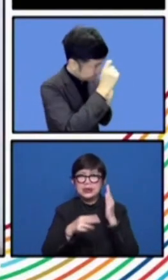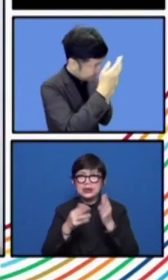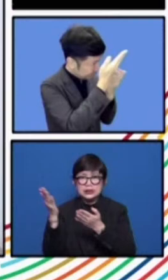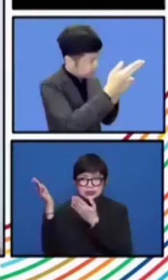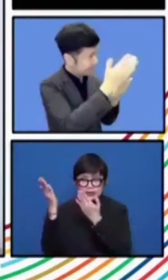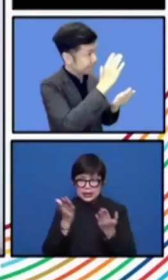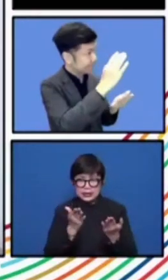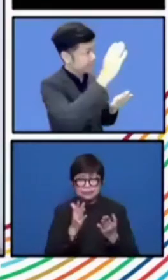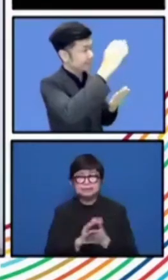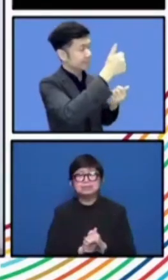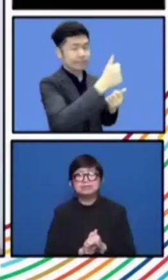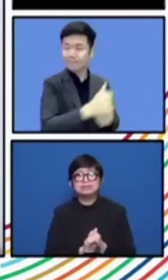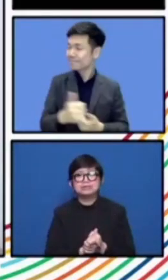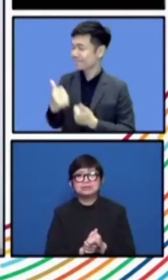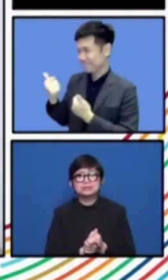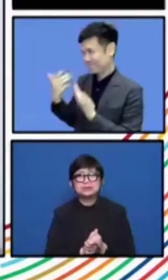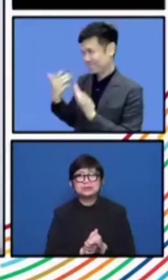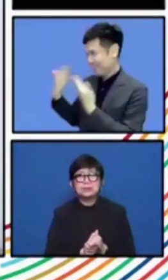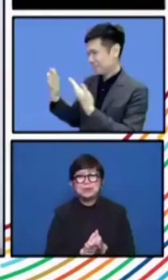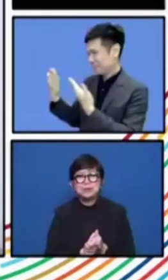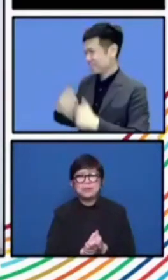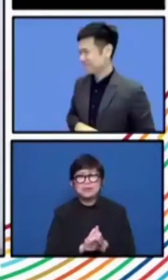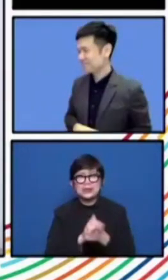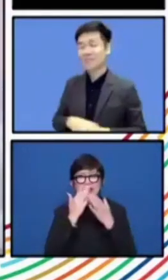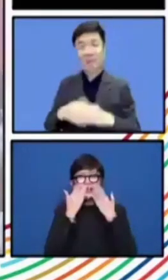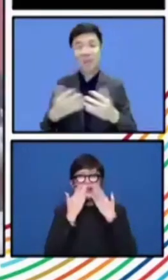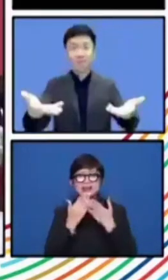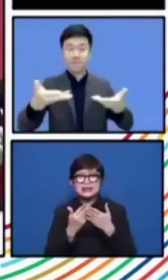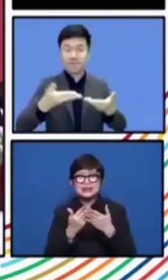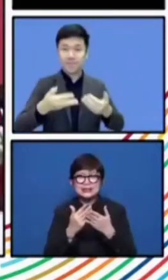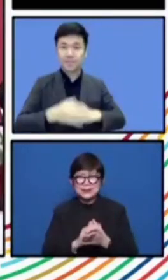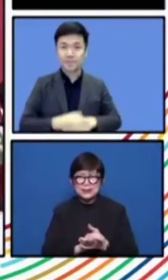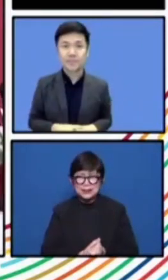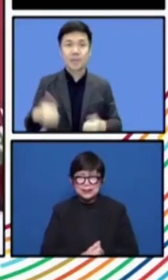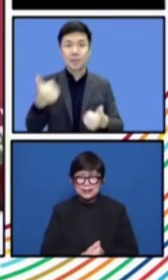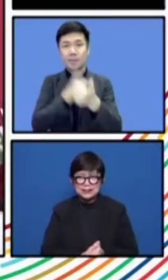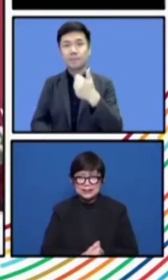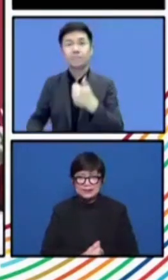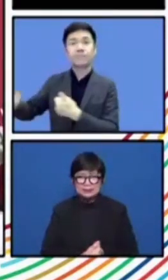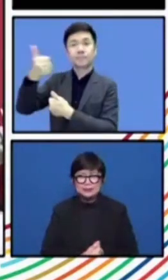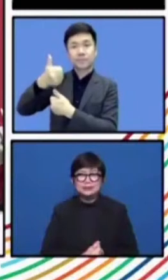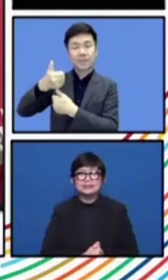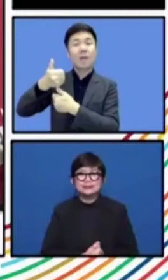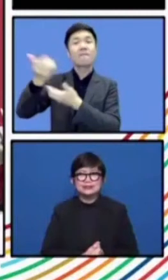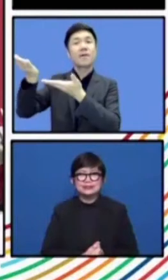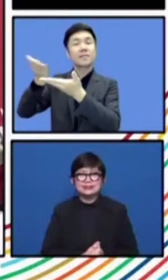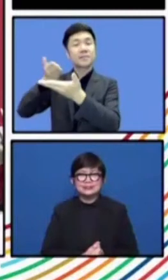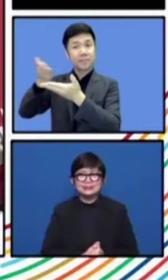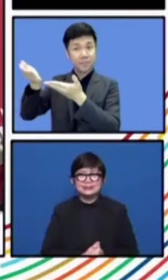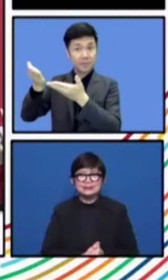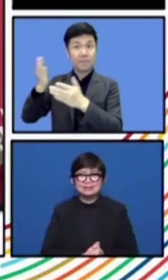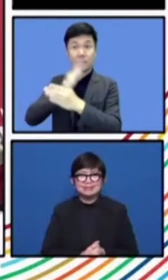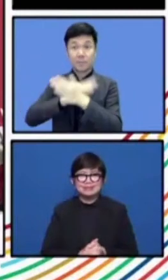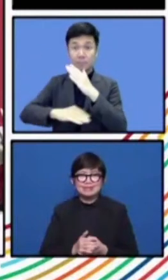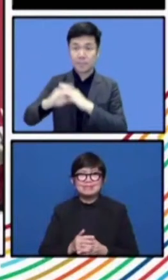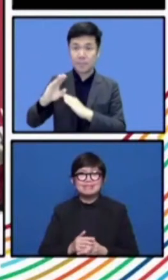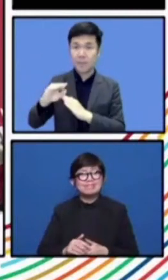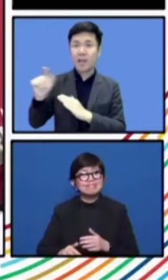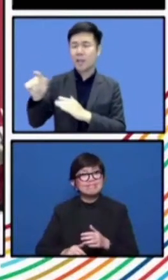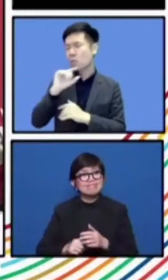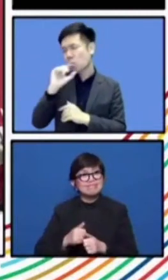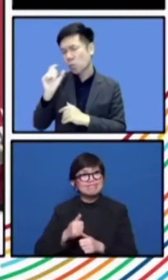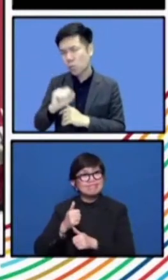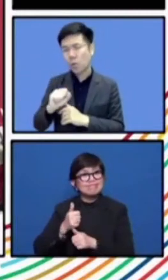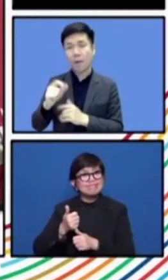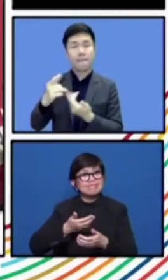thank you very much we will now invite the director general of services for persons with disabilities and the elderly